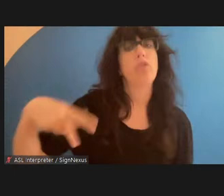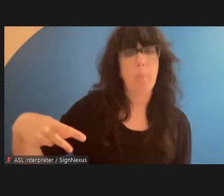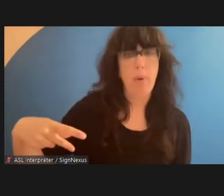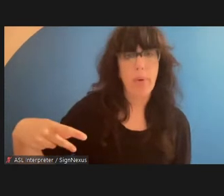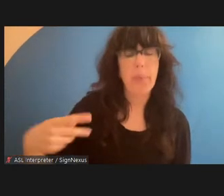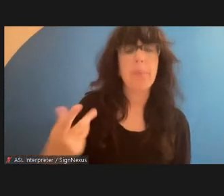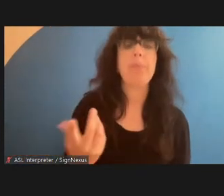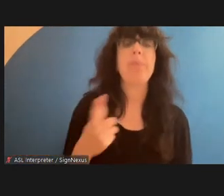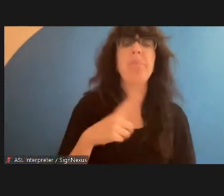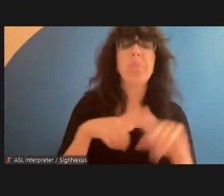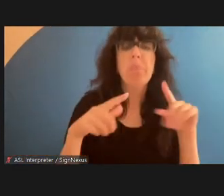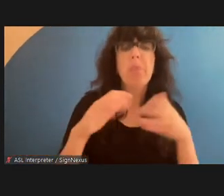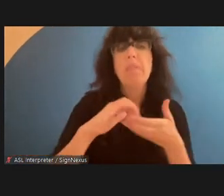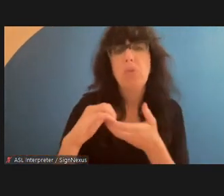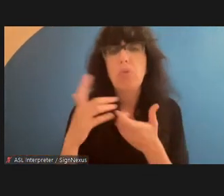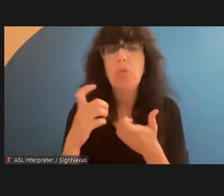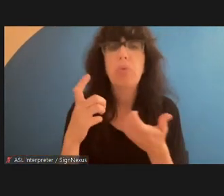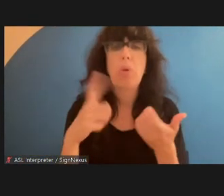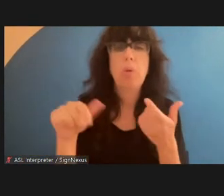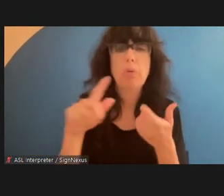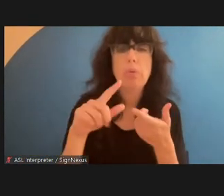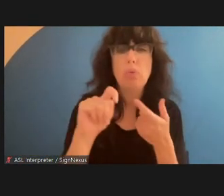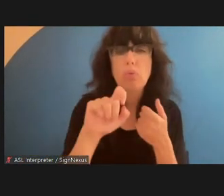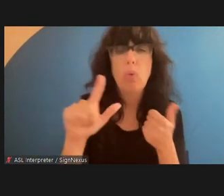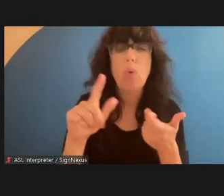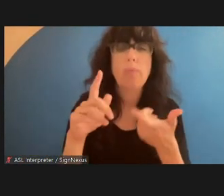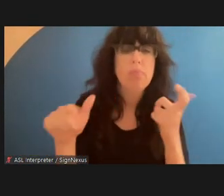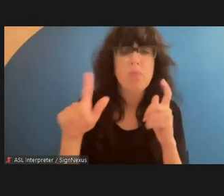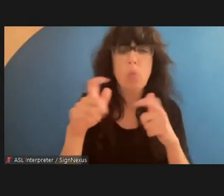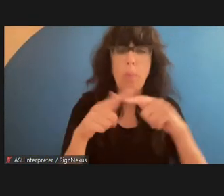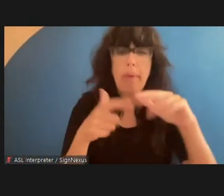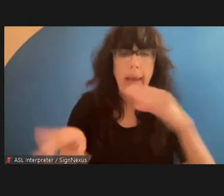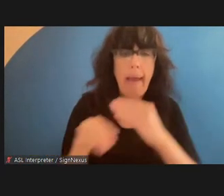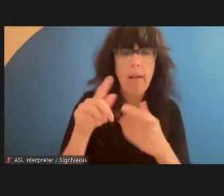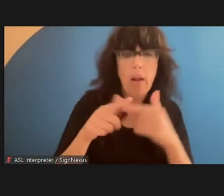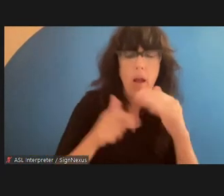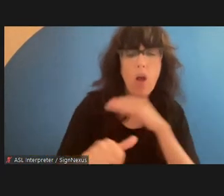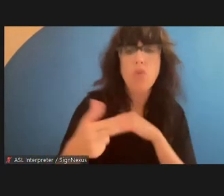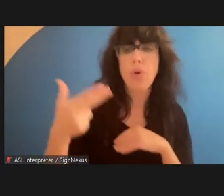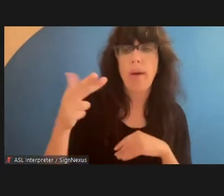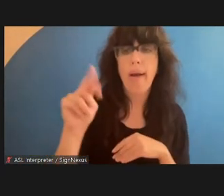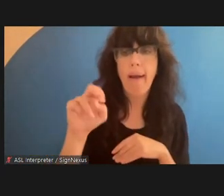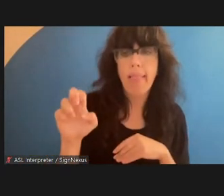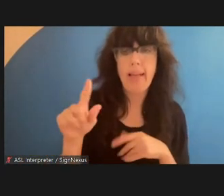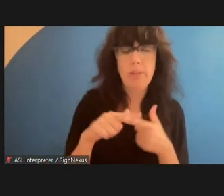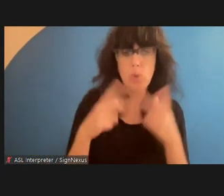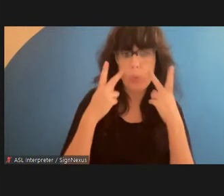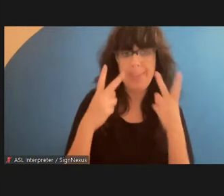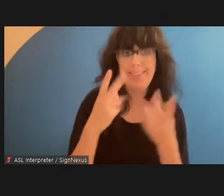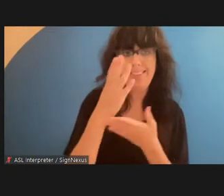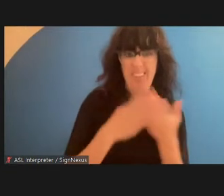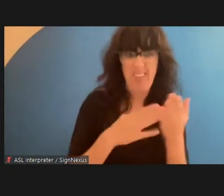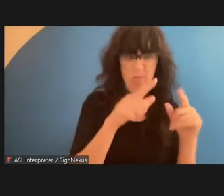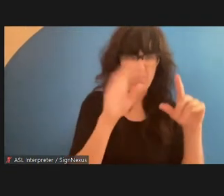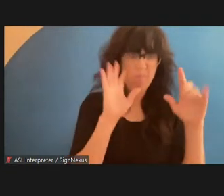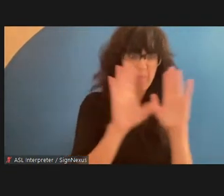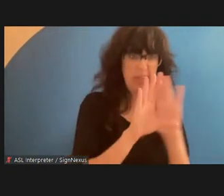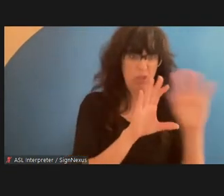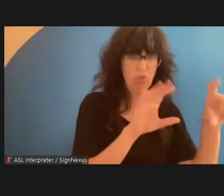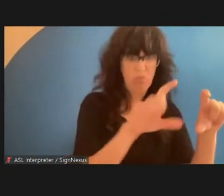technology equipment would be added to the underneath of the existing structure of the high line you can see some of the renderings at the bottom